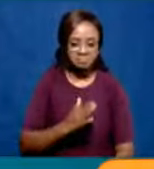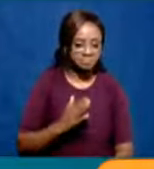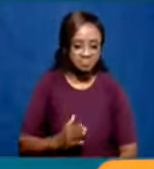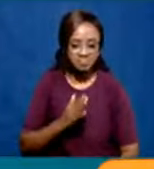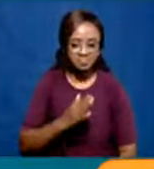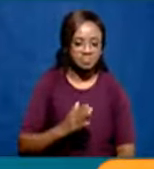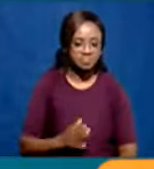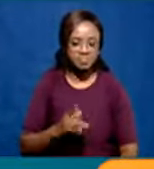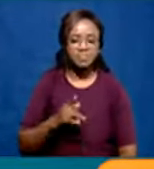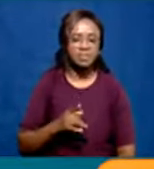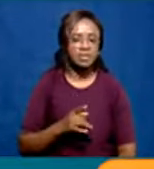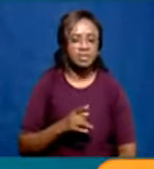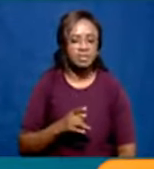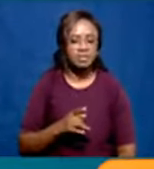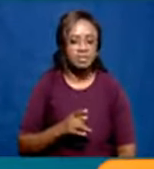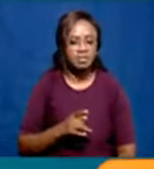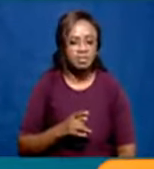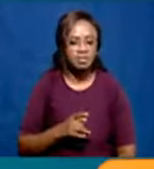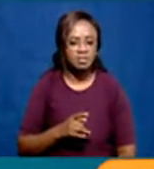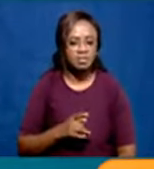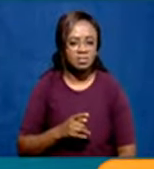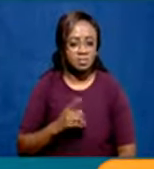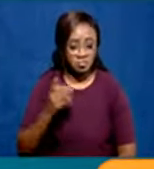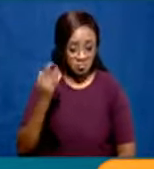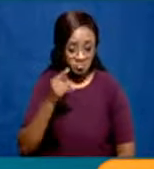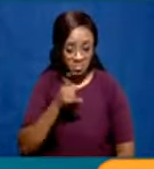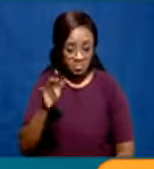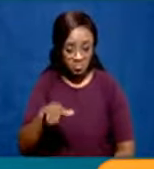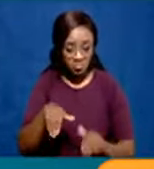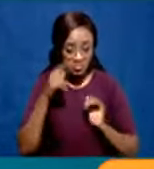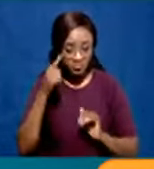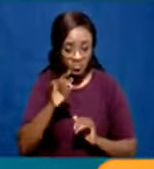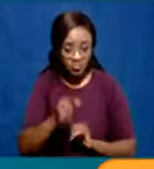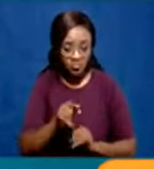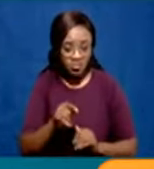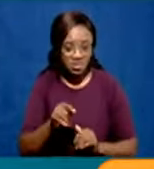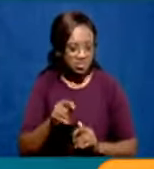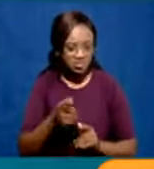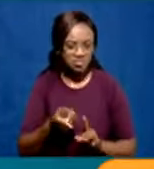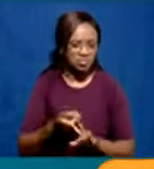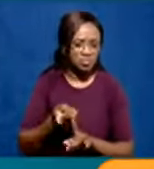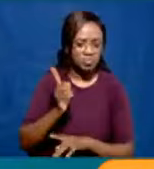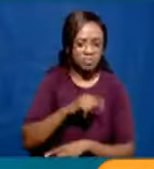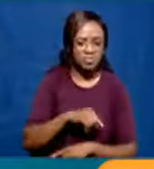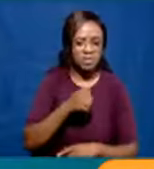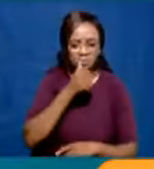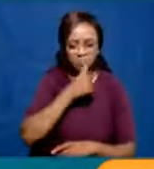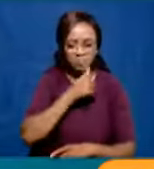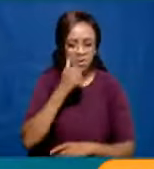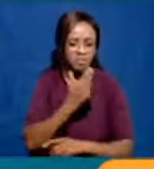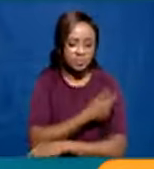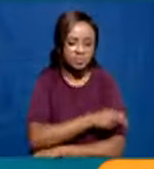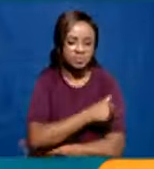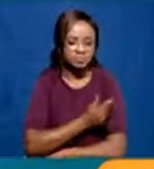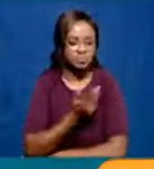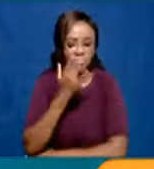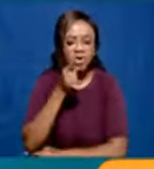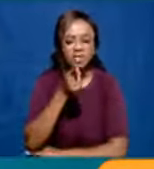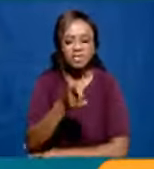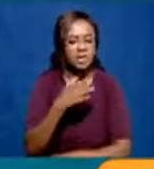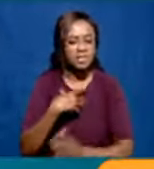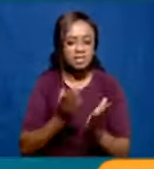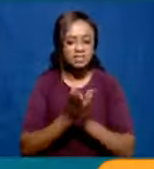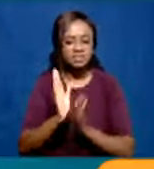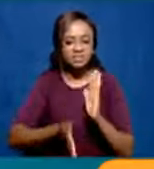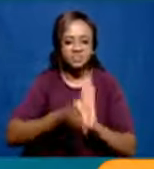from today, and you expect them to wait. They'll not wait. They'll go back to that private facility and try to top up.